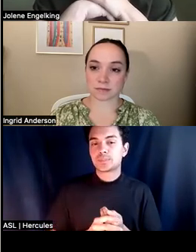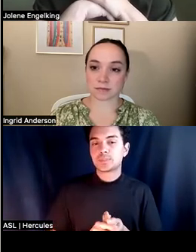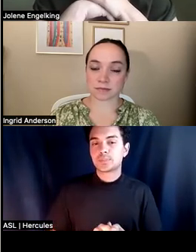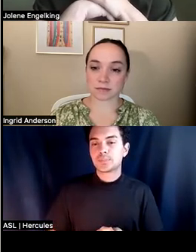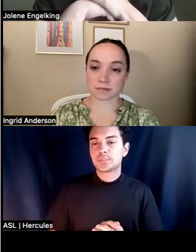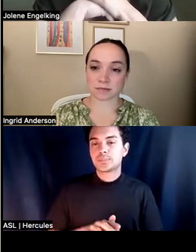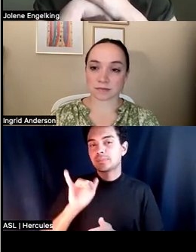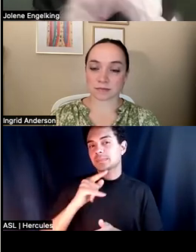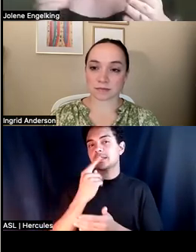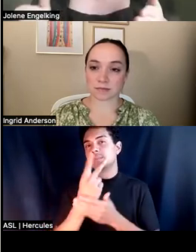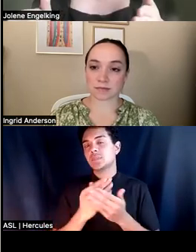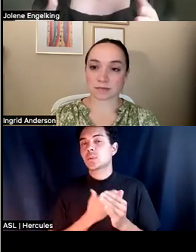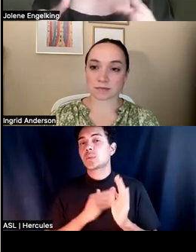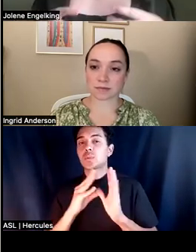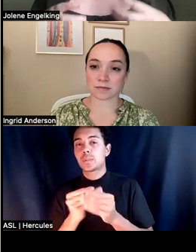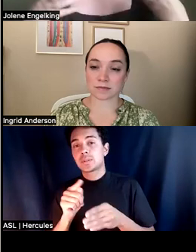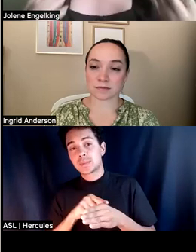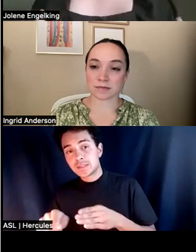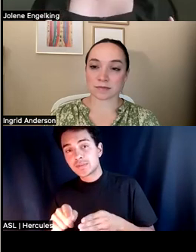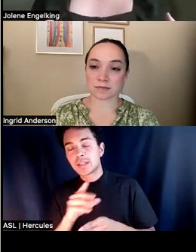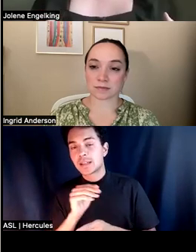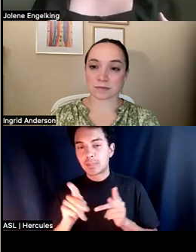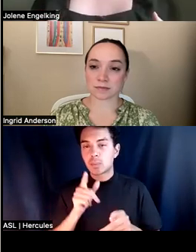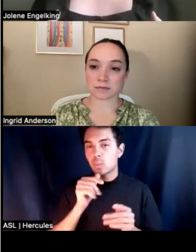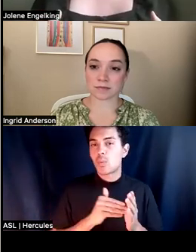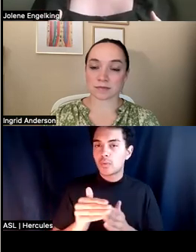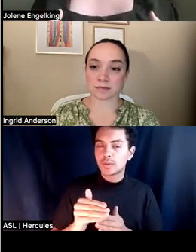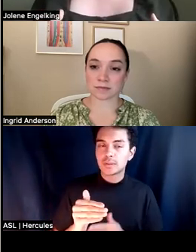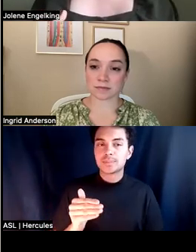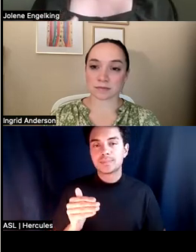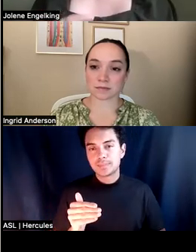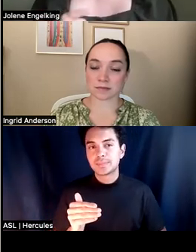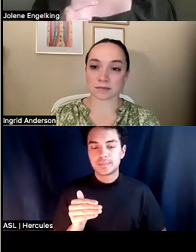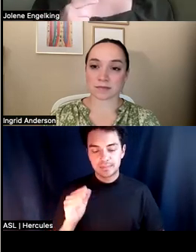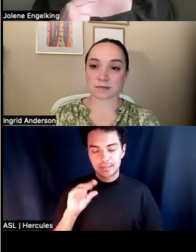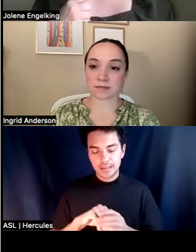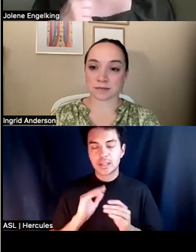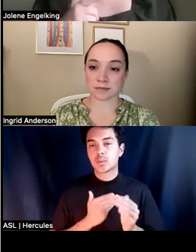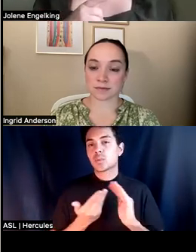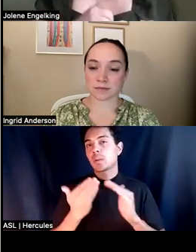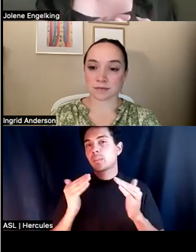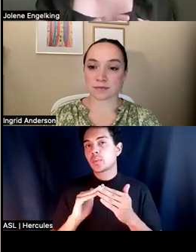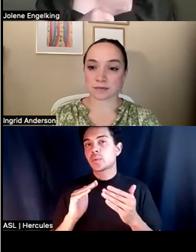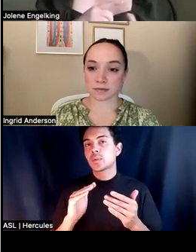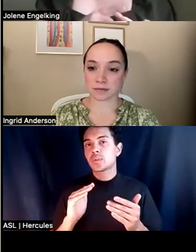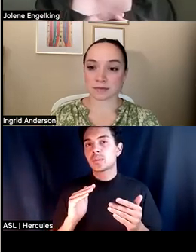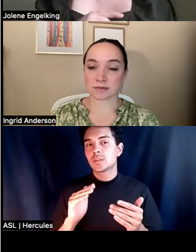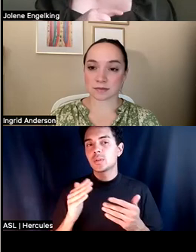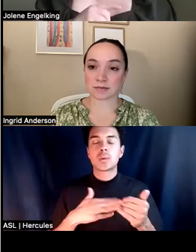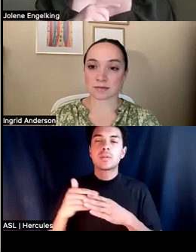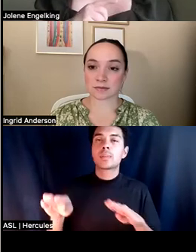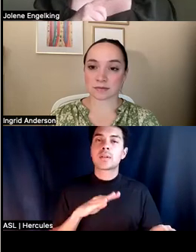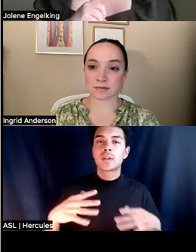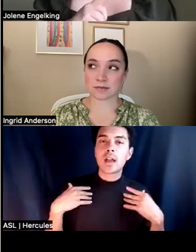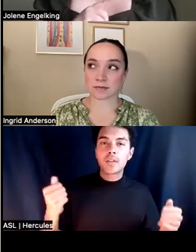that is both, our tribal specific programs, ones who are often, in our tribal communities, housed under, be it behavioral health, mental